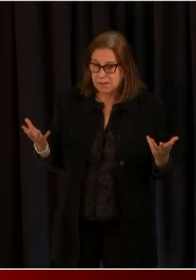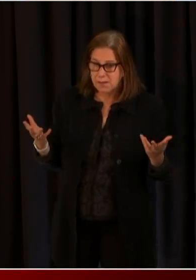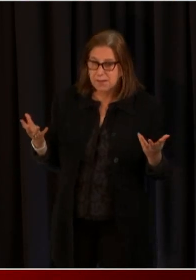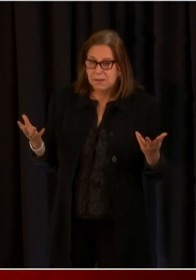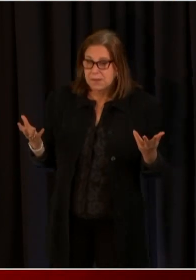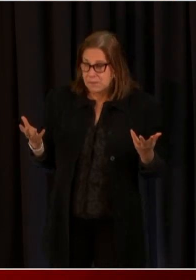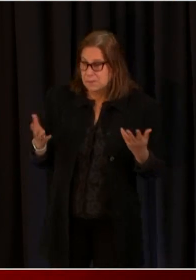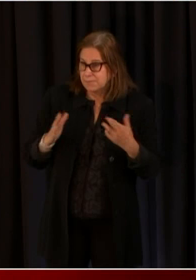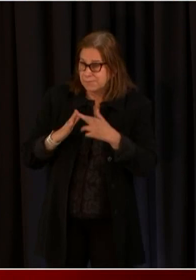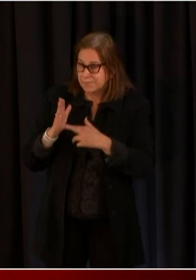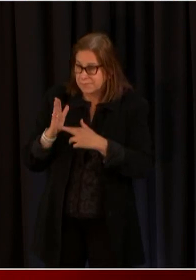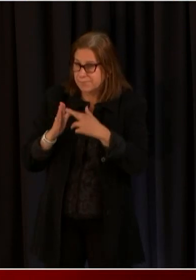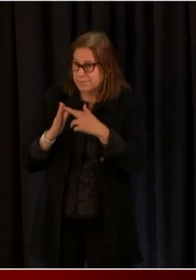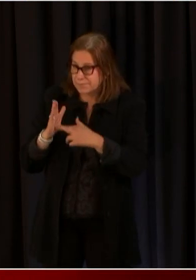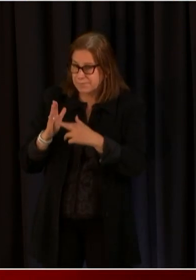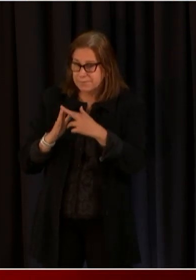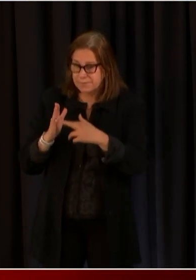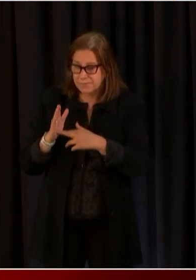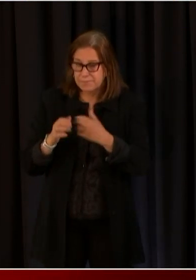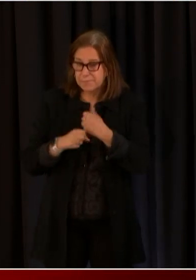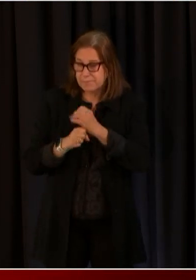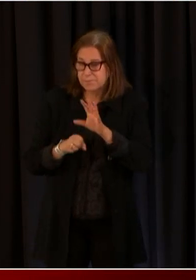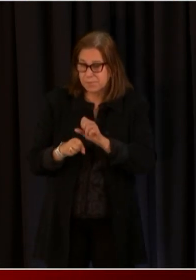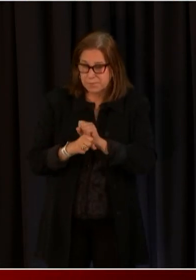all parking